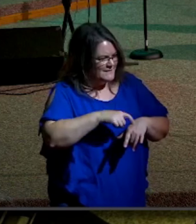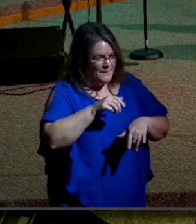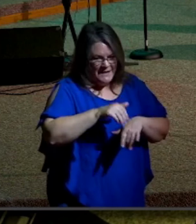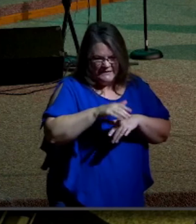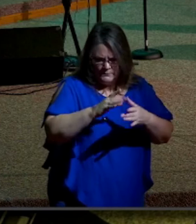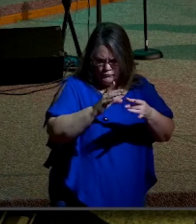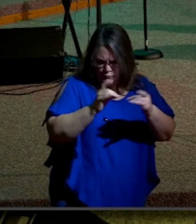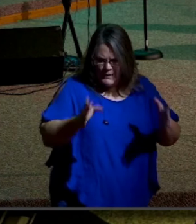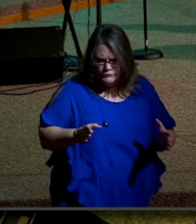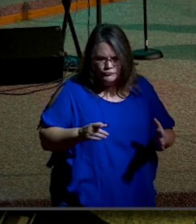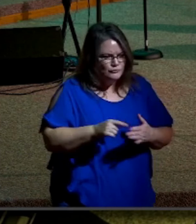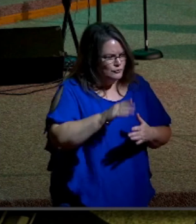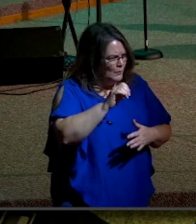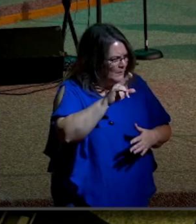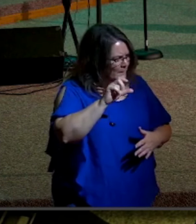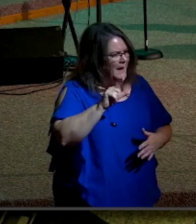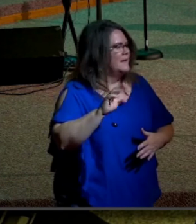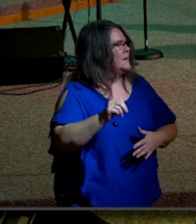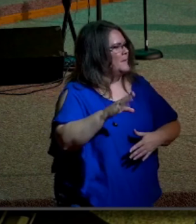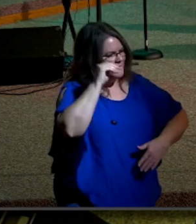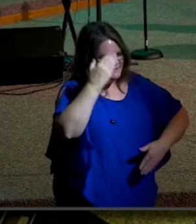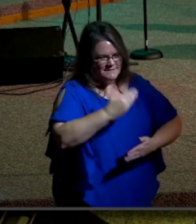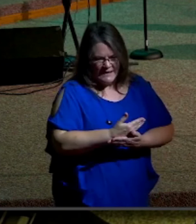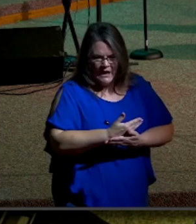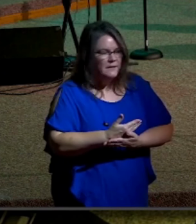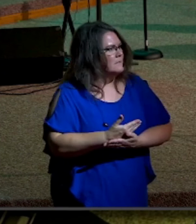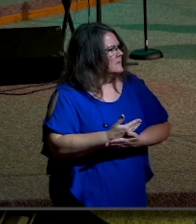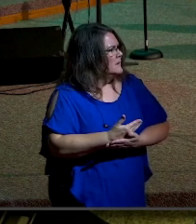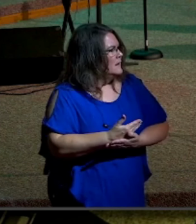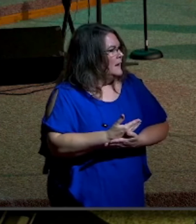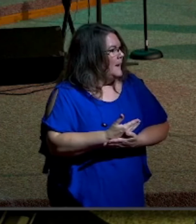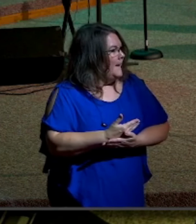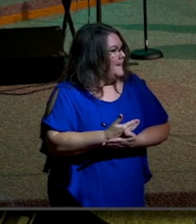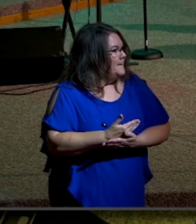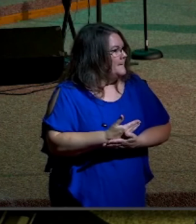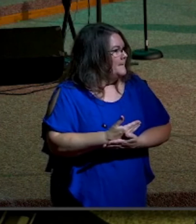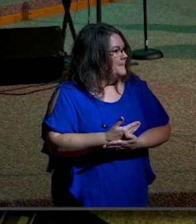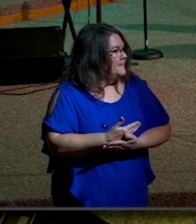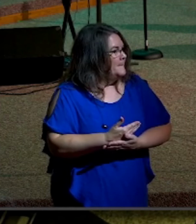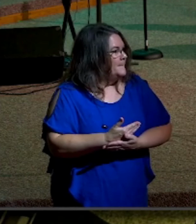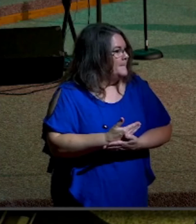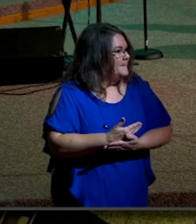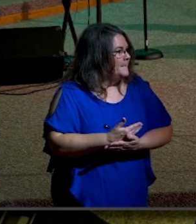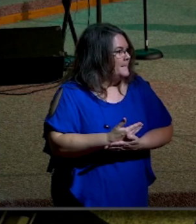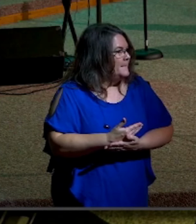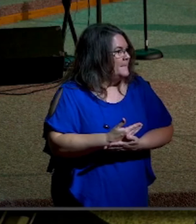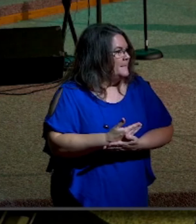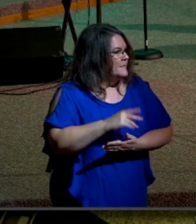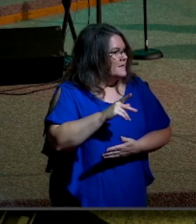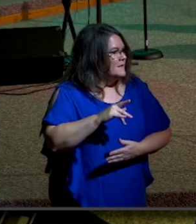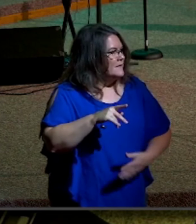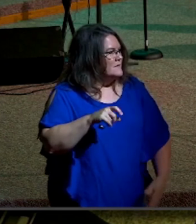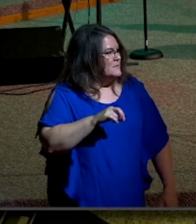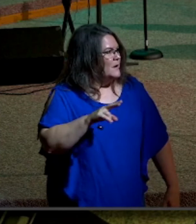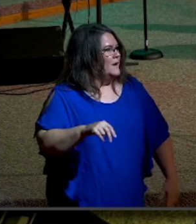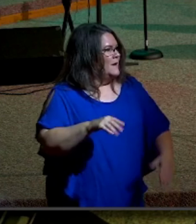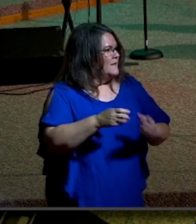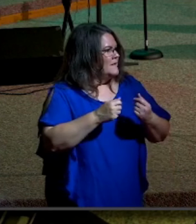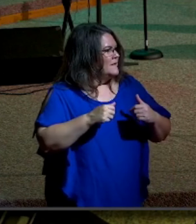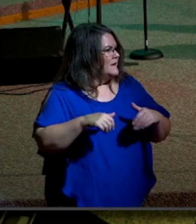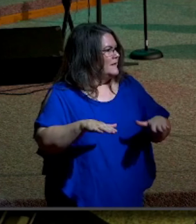Balaam, the son of Beor, at Pethor, which is near the river in the land of the Amah, to call